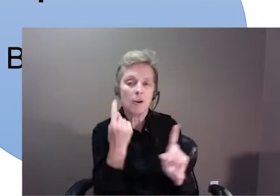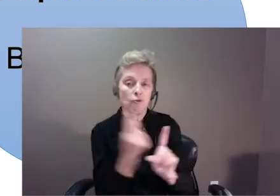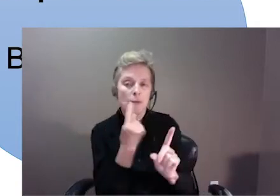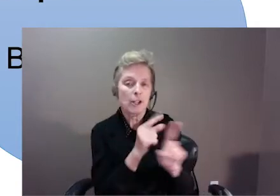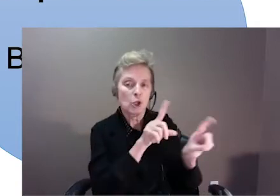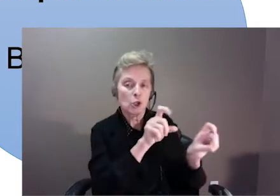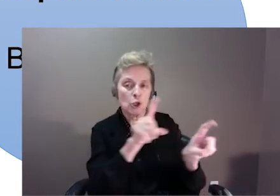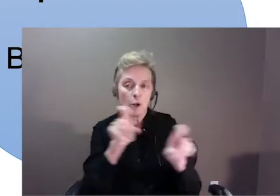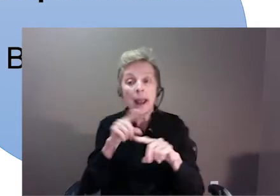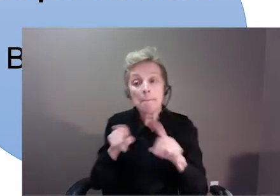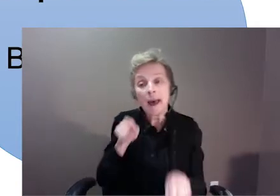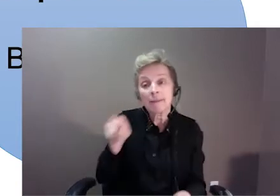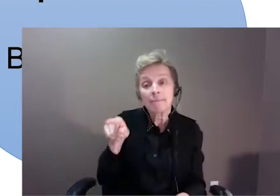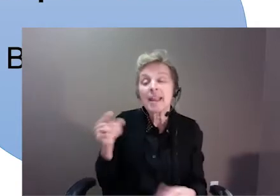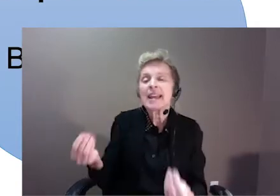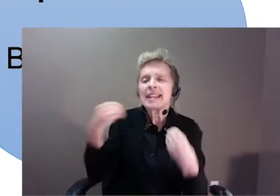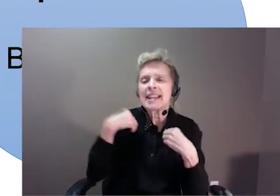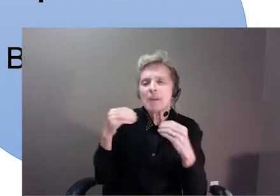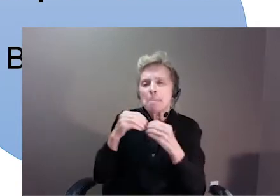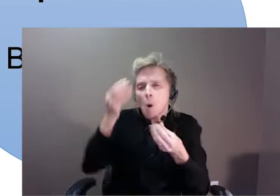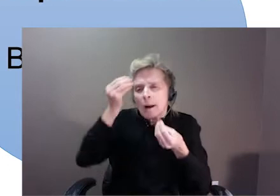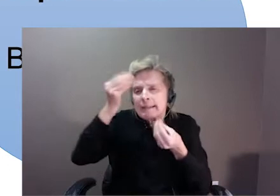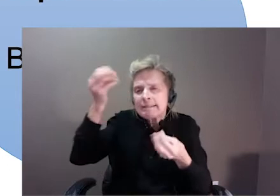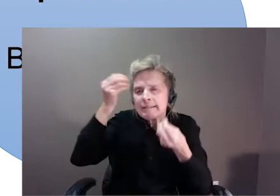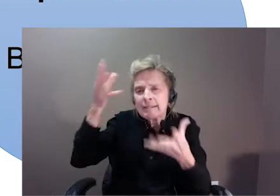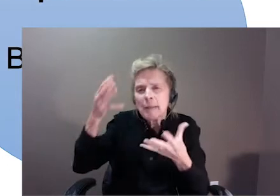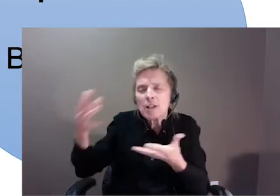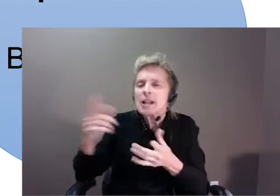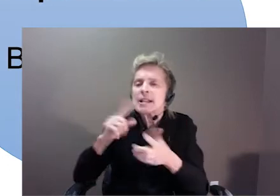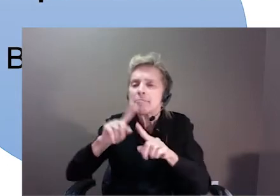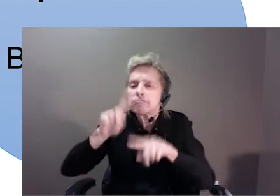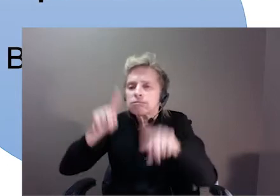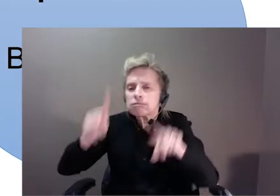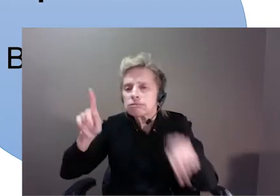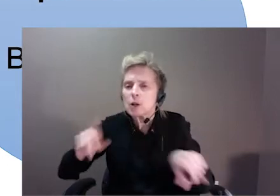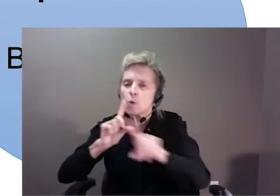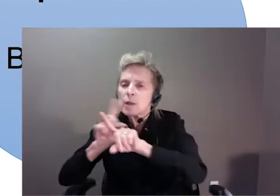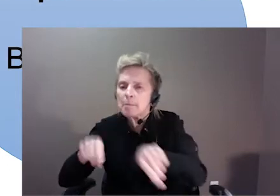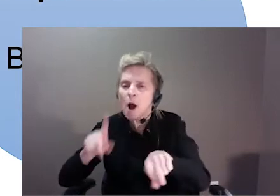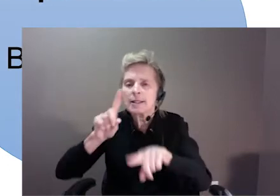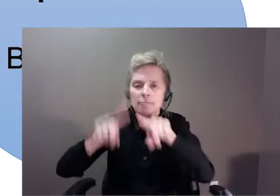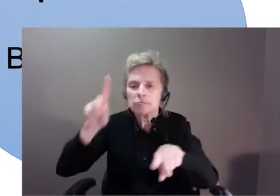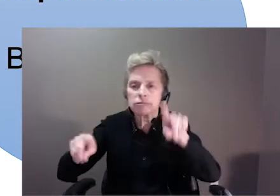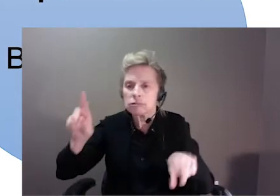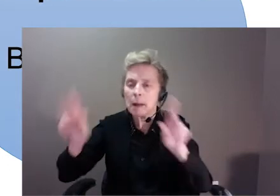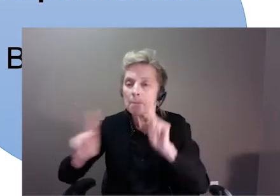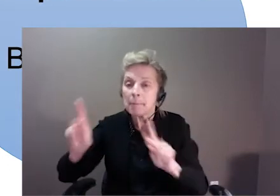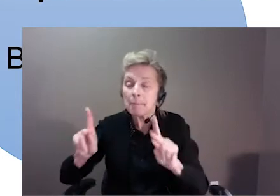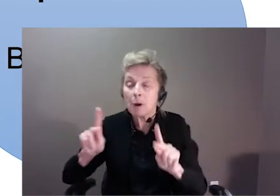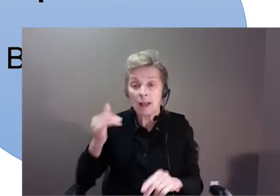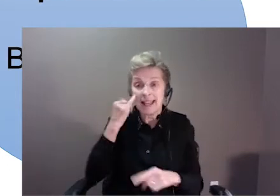more detailed and contextualized responses from a diverse group of people. A key strength of using the